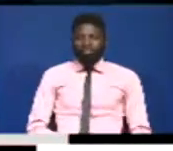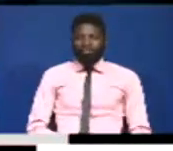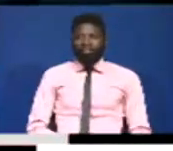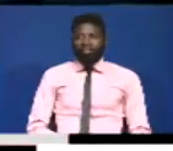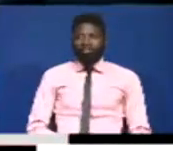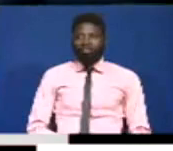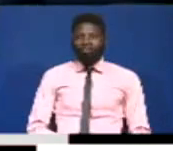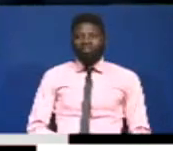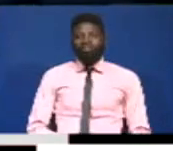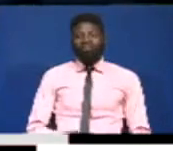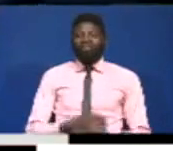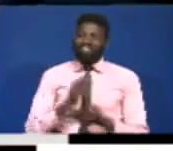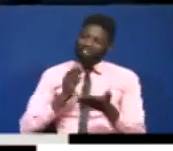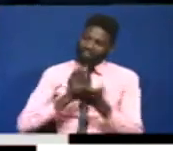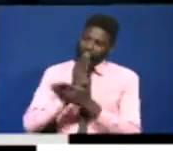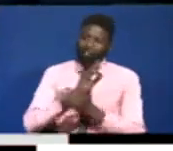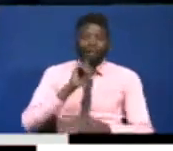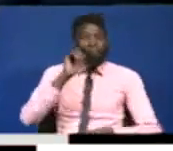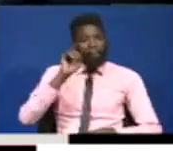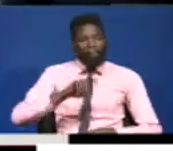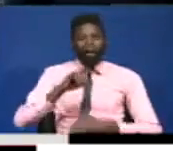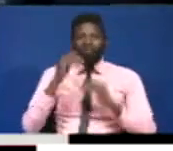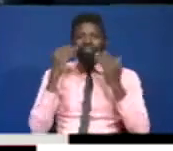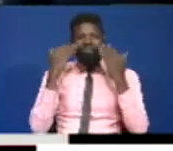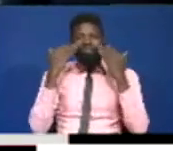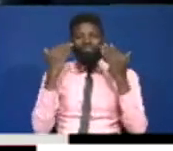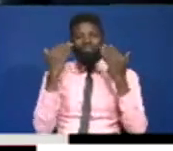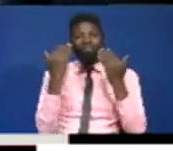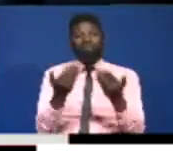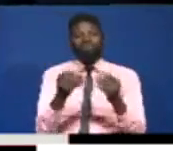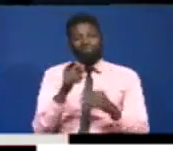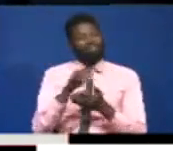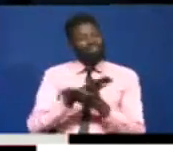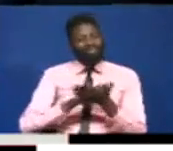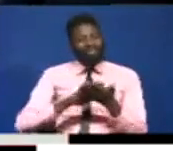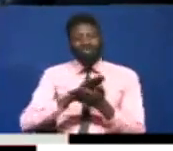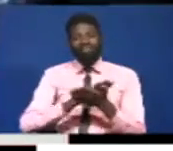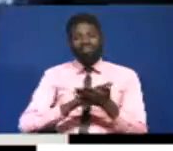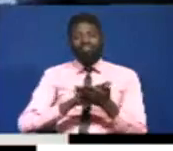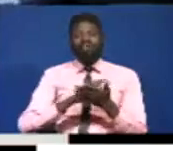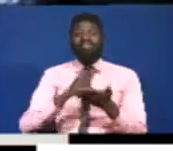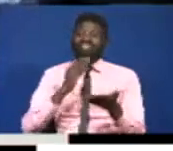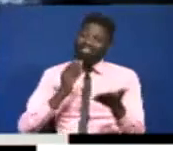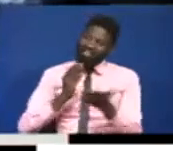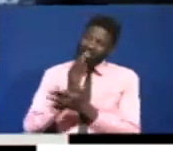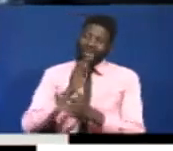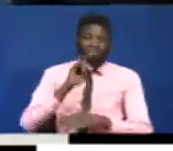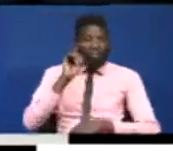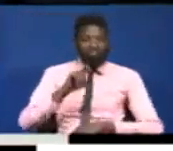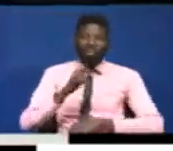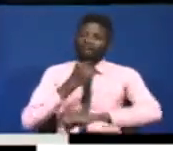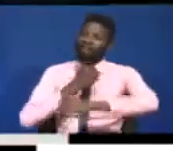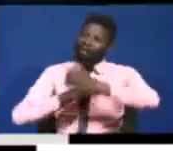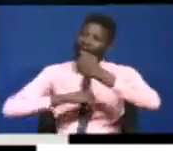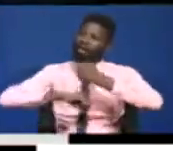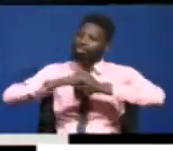Justice must be seen, and this is basic. Justice must not only be done, but